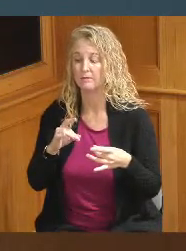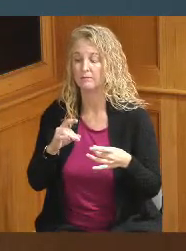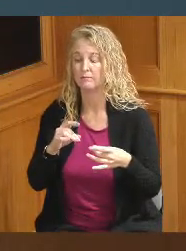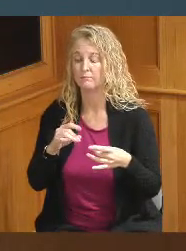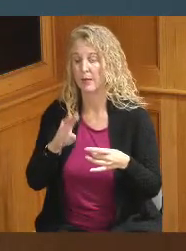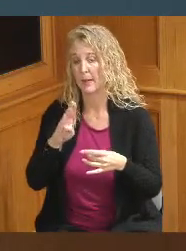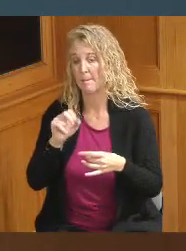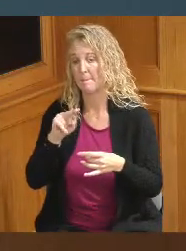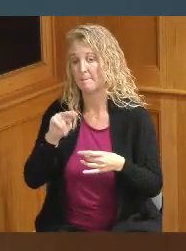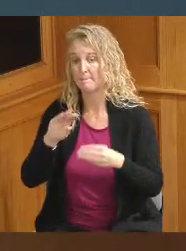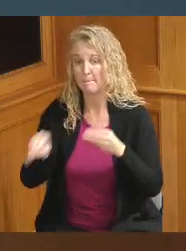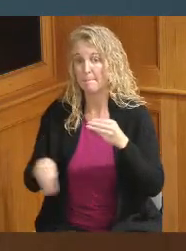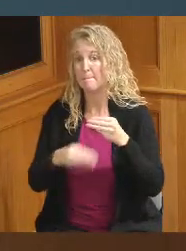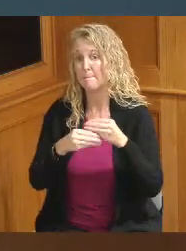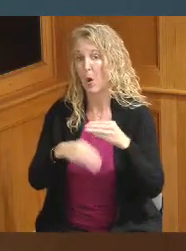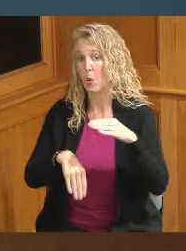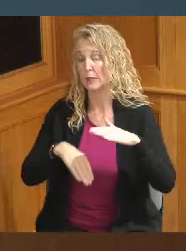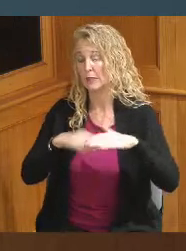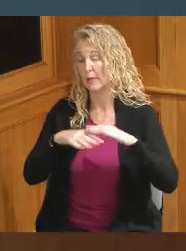bonus up to $4,000 based on